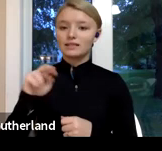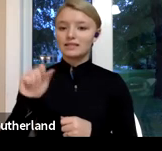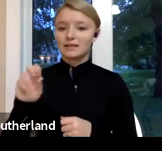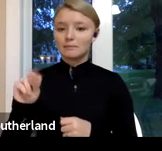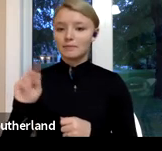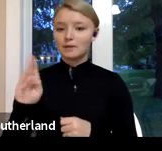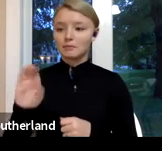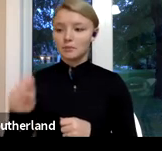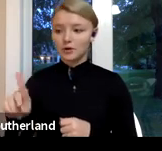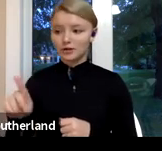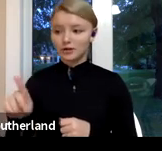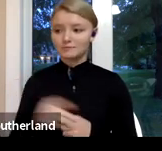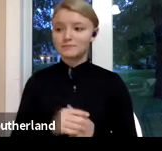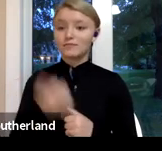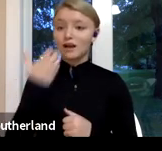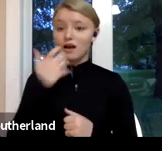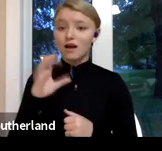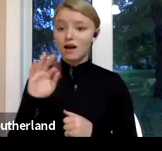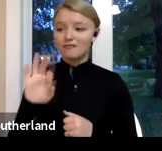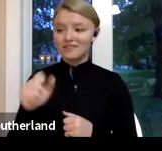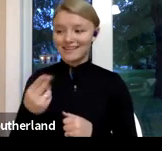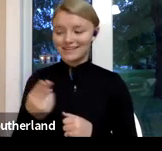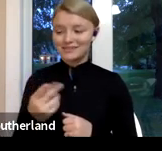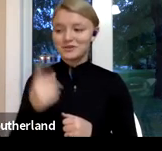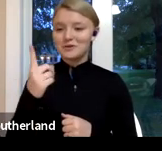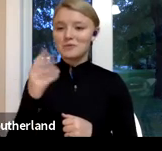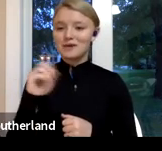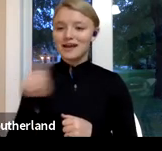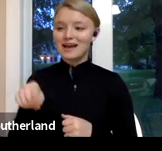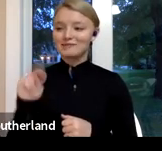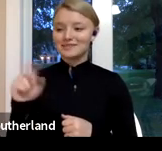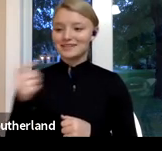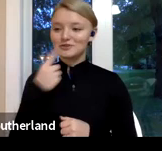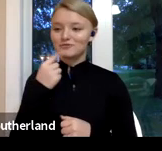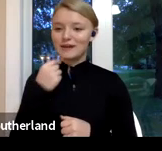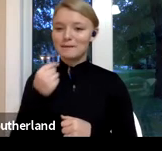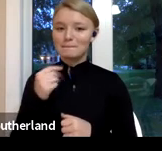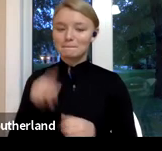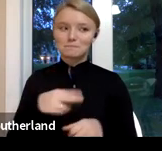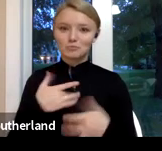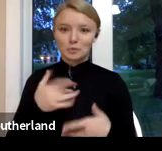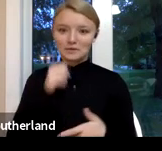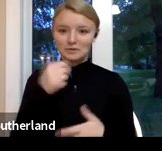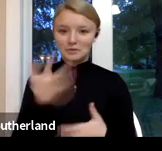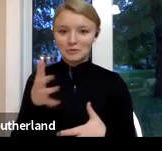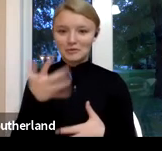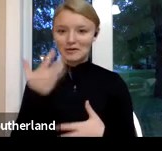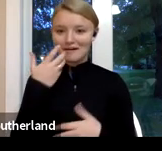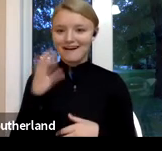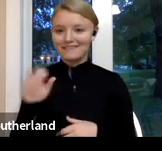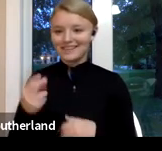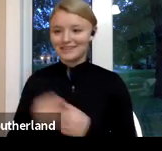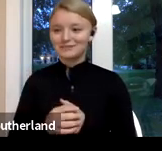Hot flash. 1 ounce Ningxia Red. Normally we don't want hot flash, right? 1 ounce Ningxia